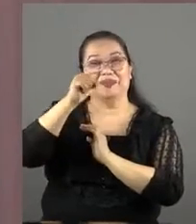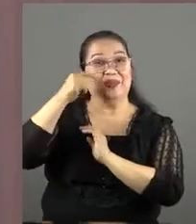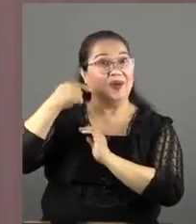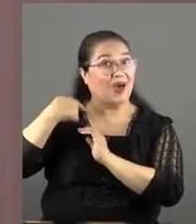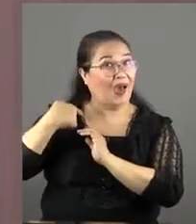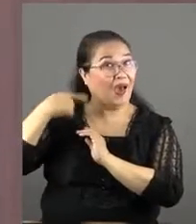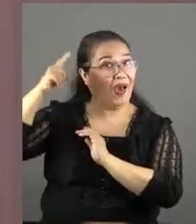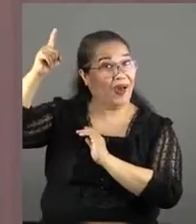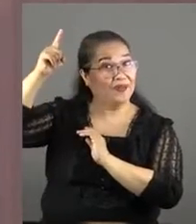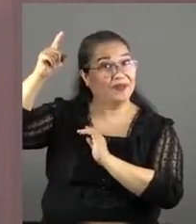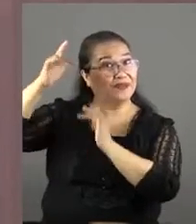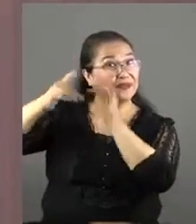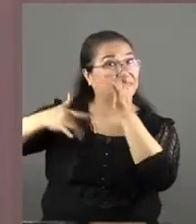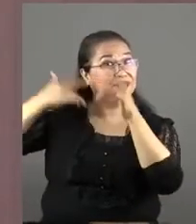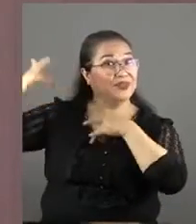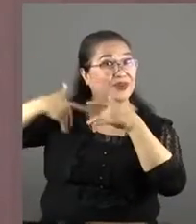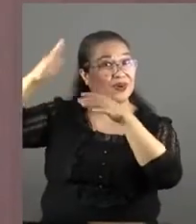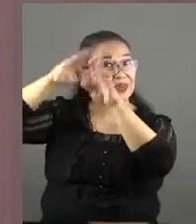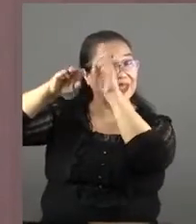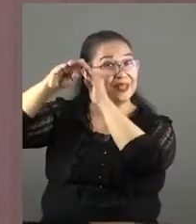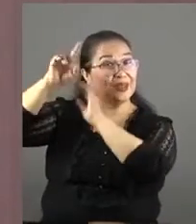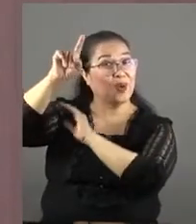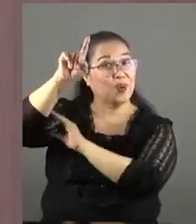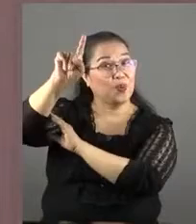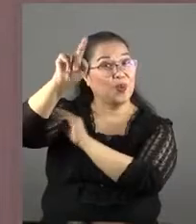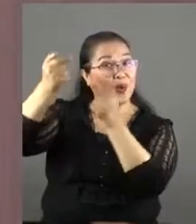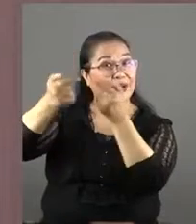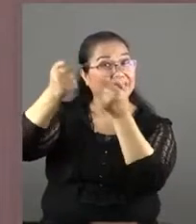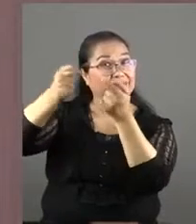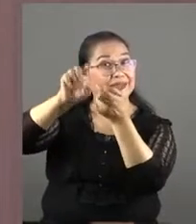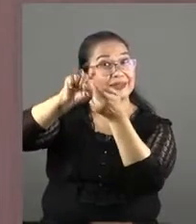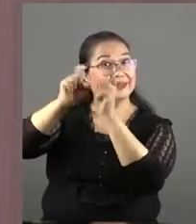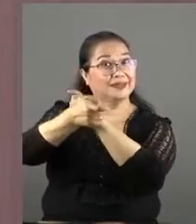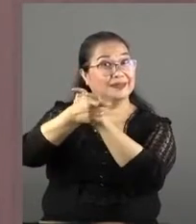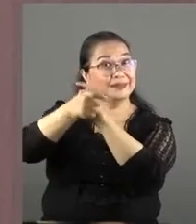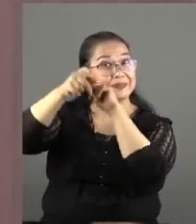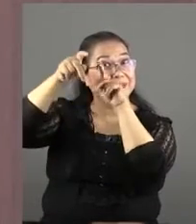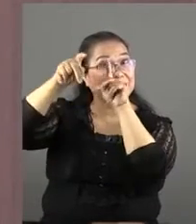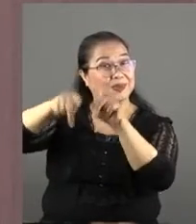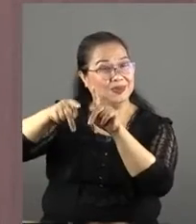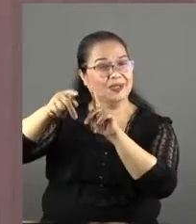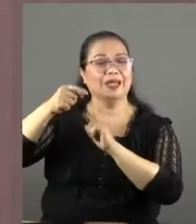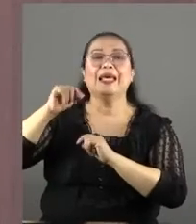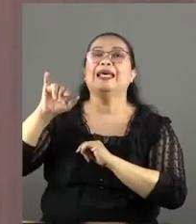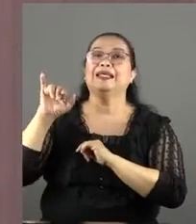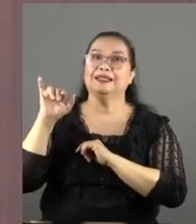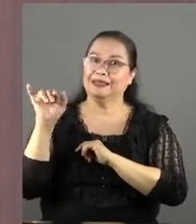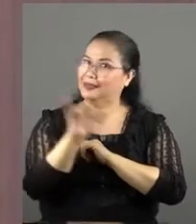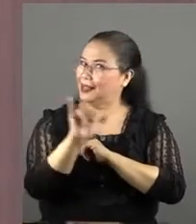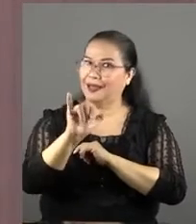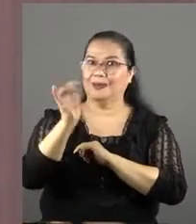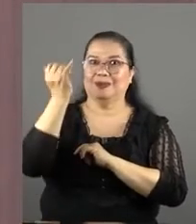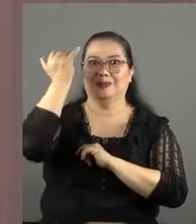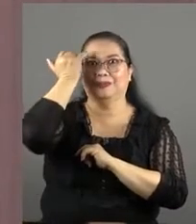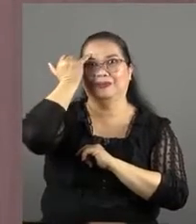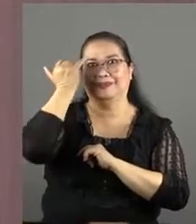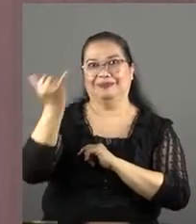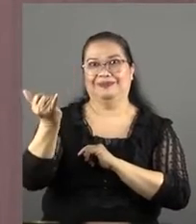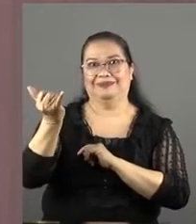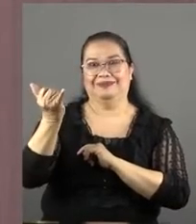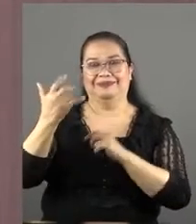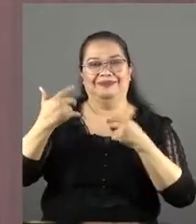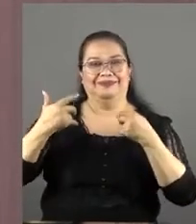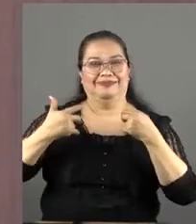is joy in heaven over one sinner who repents. He had the same idea. He was